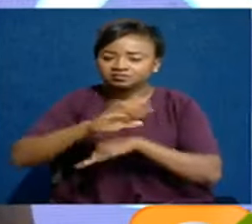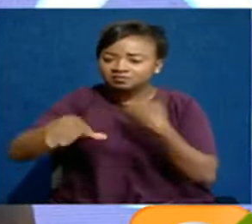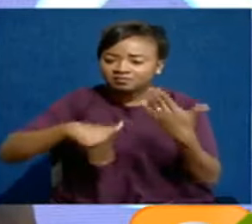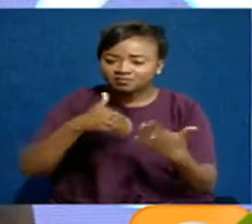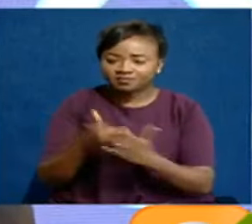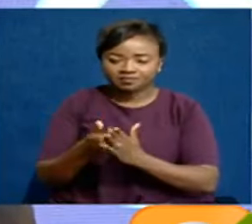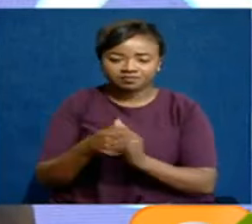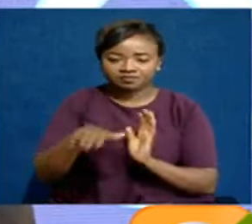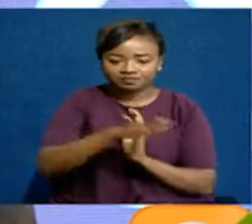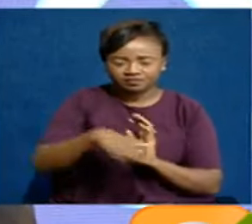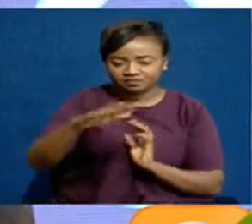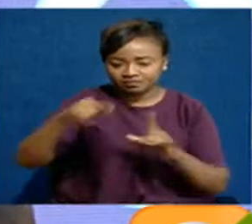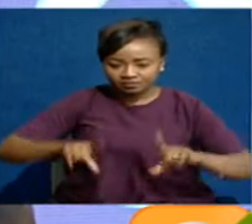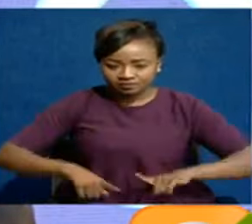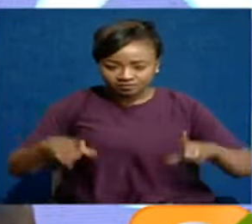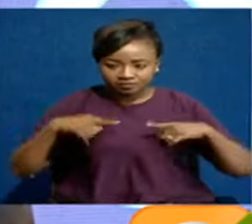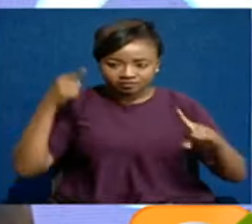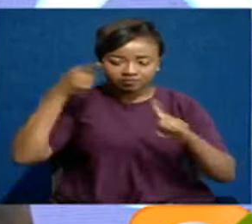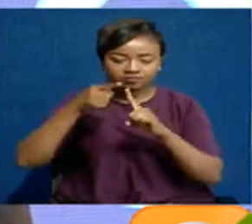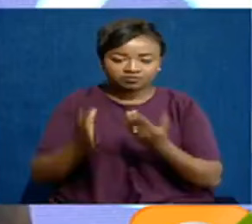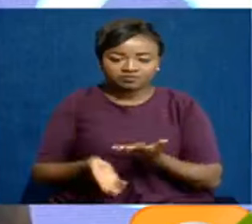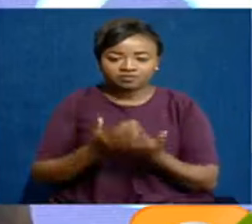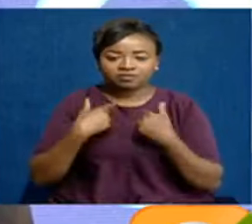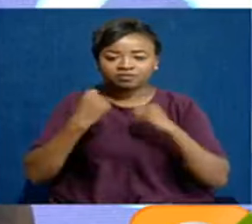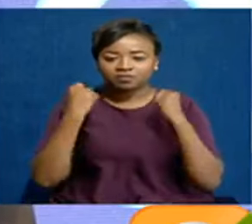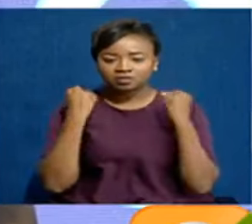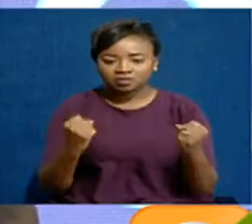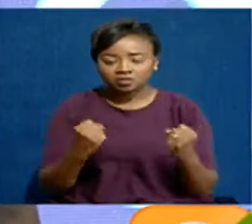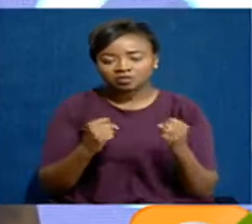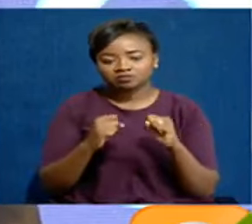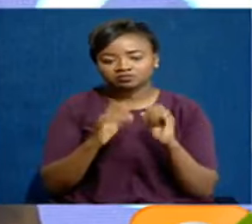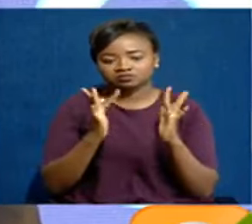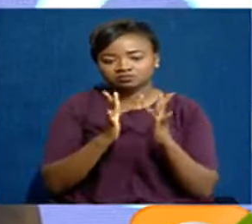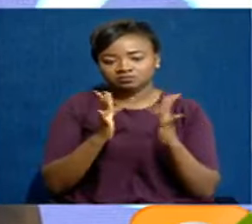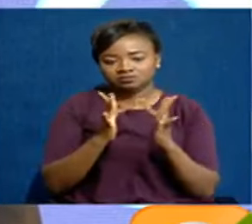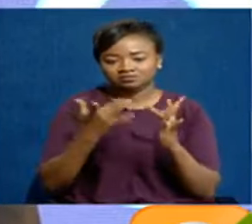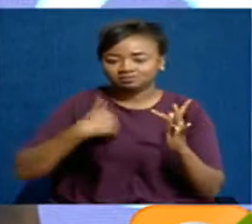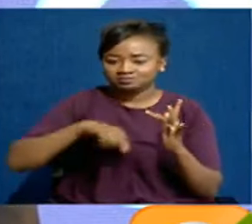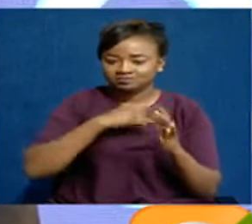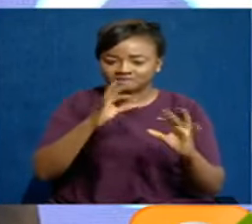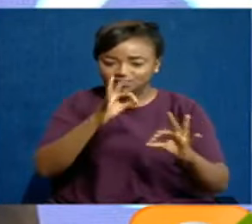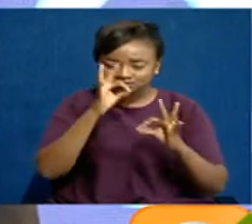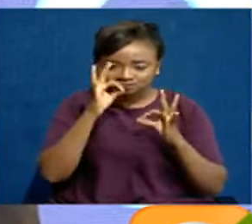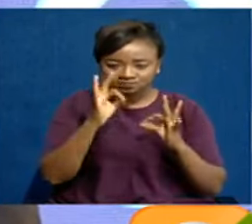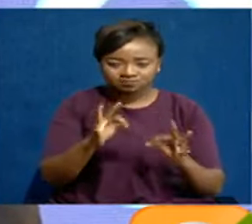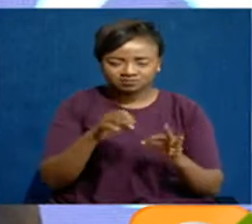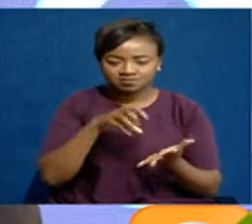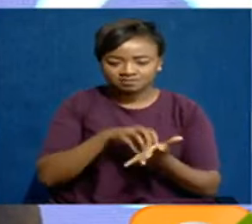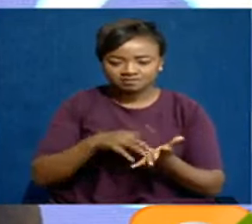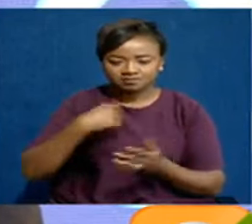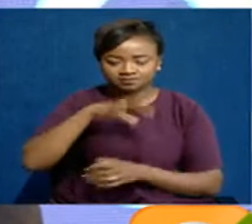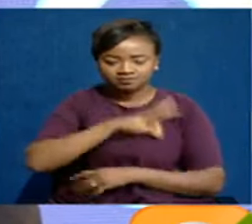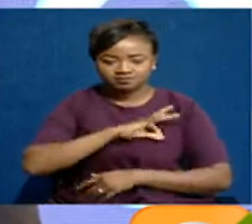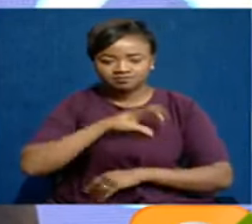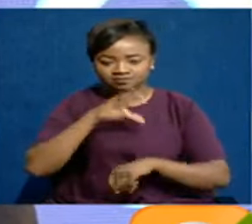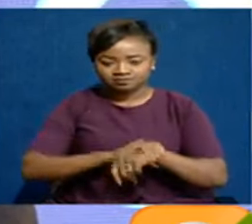point of life to strong, reliable internet. We are perfectly positioned to reap the social